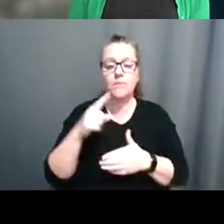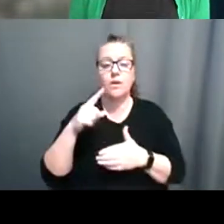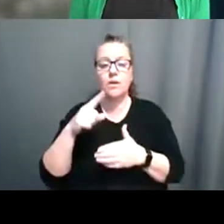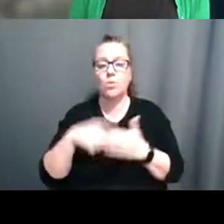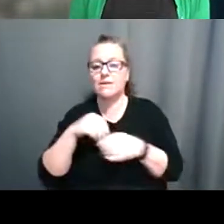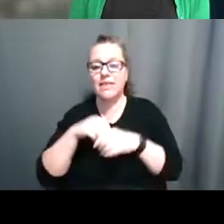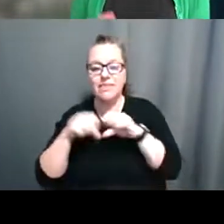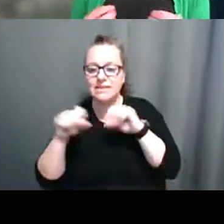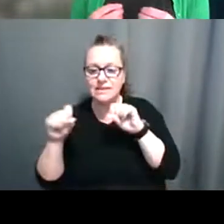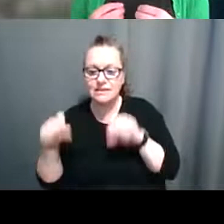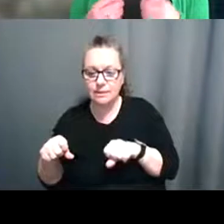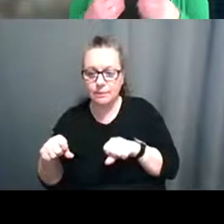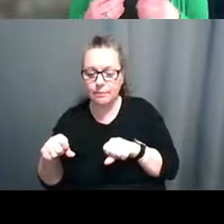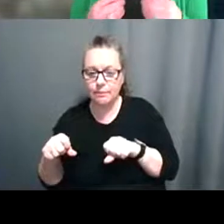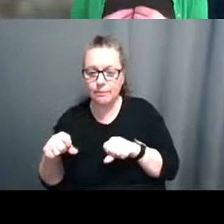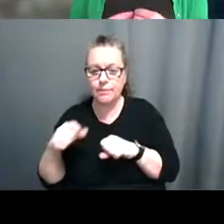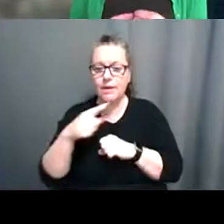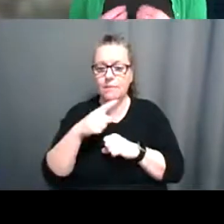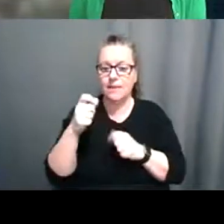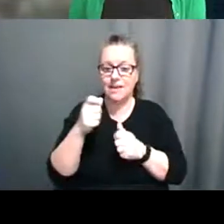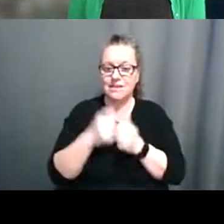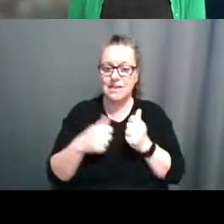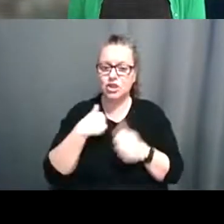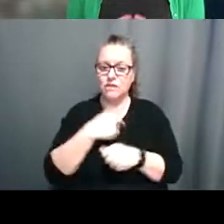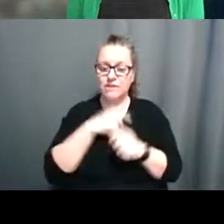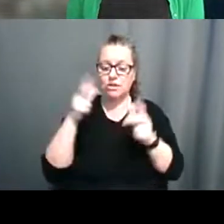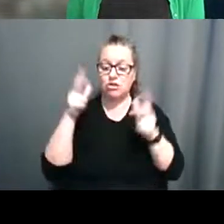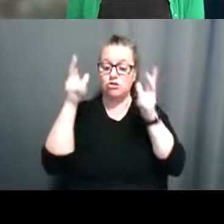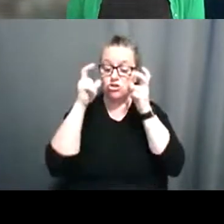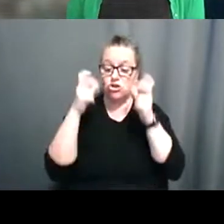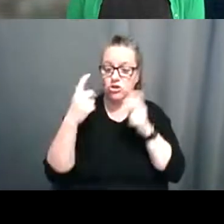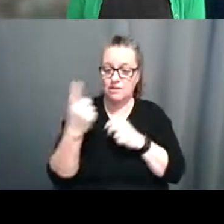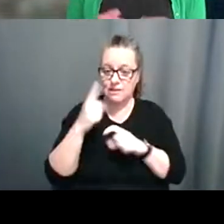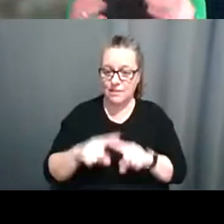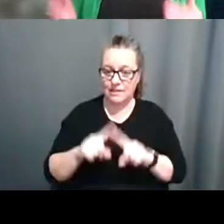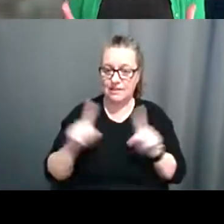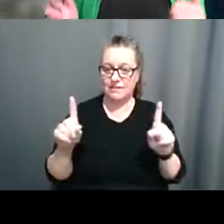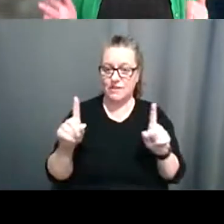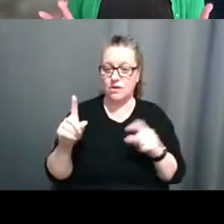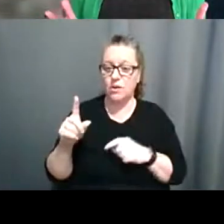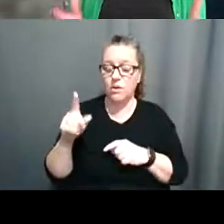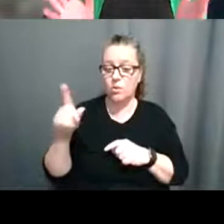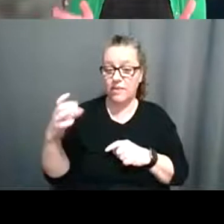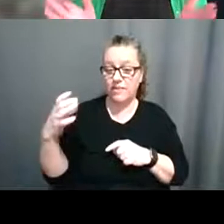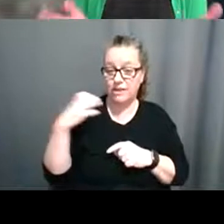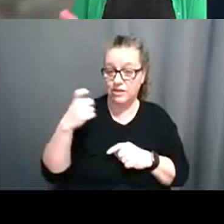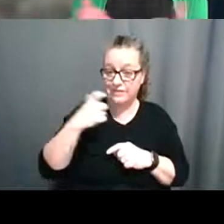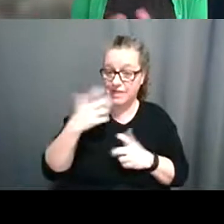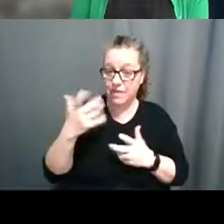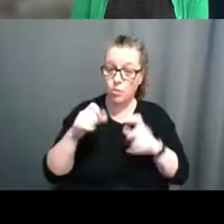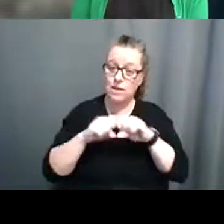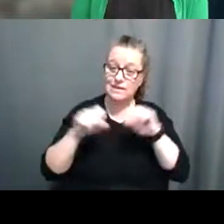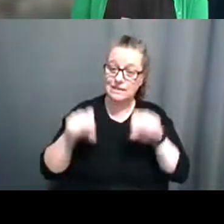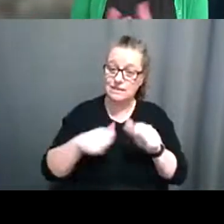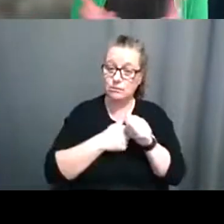system? Because we each heard something different when the office chief said that they wanted a system to track